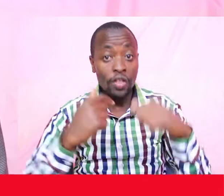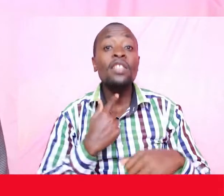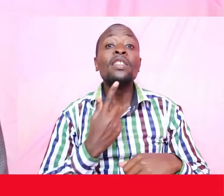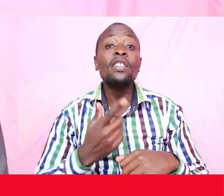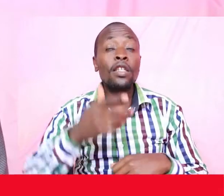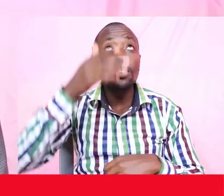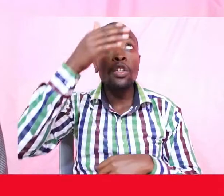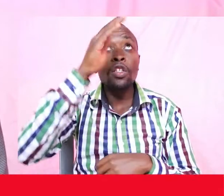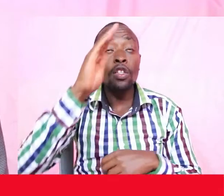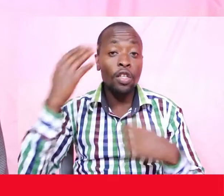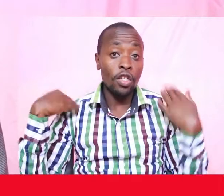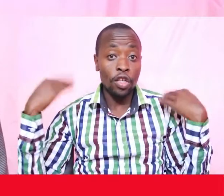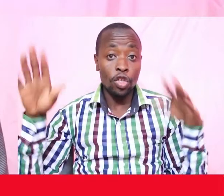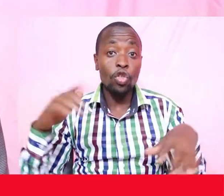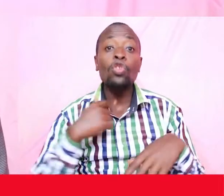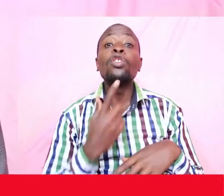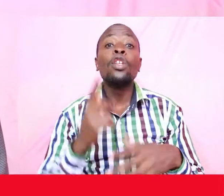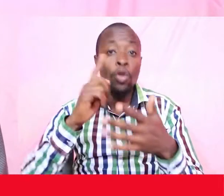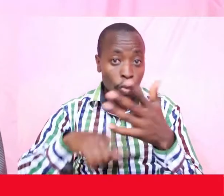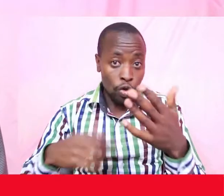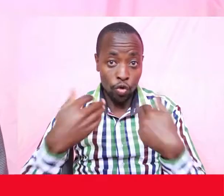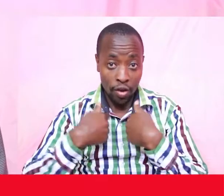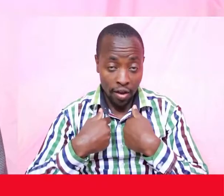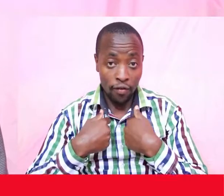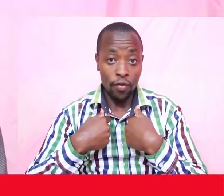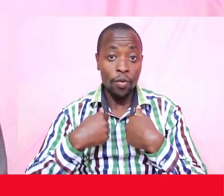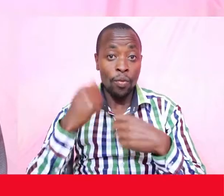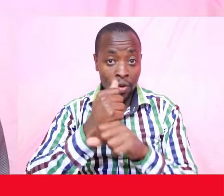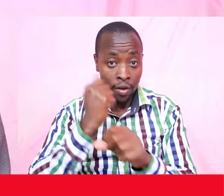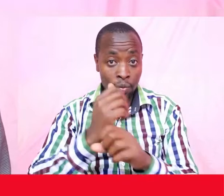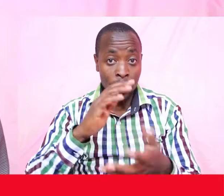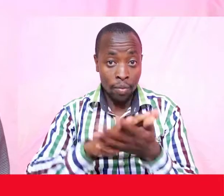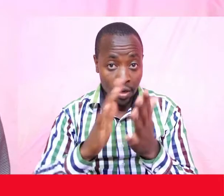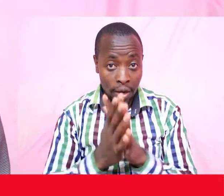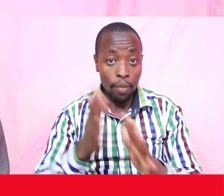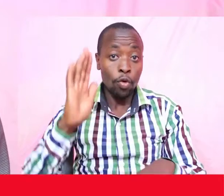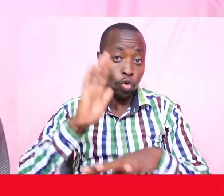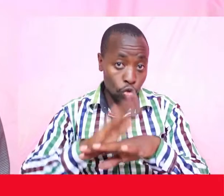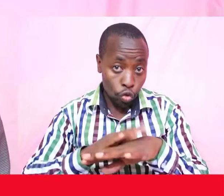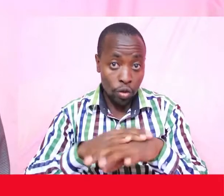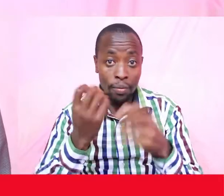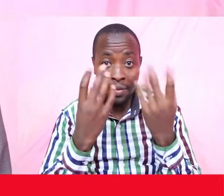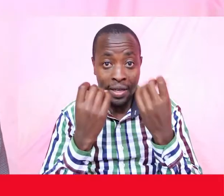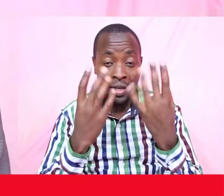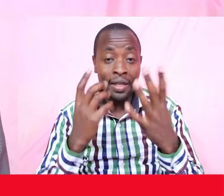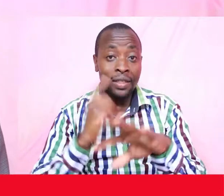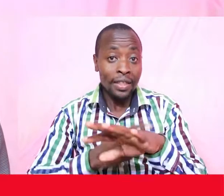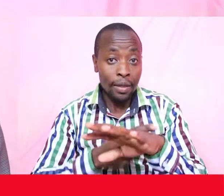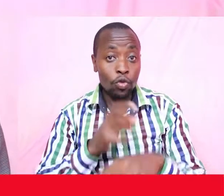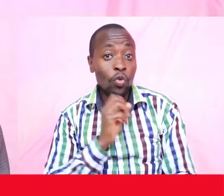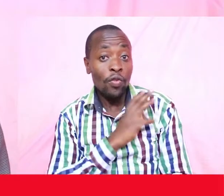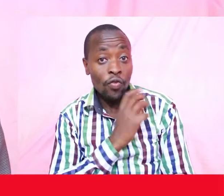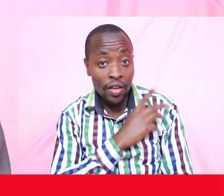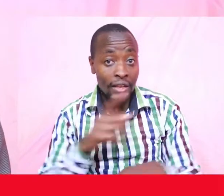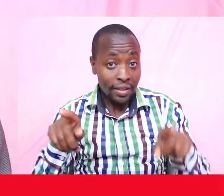'Sir, tell me what you have to. You have made me feel better.'" Many are the time we are scared, like Daniel